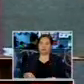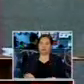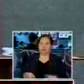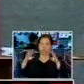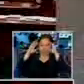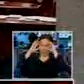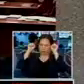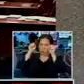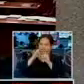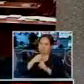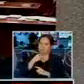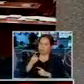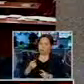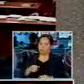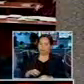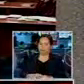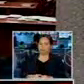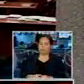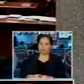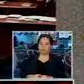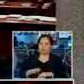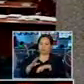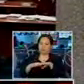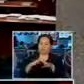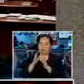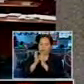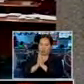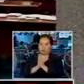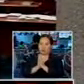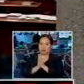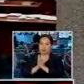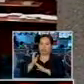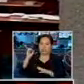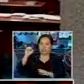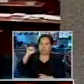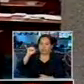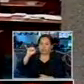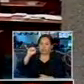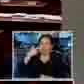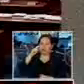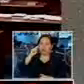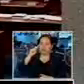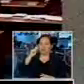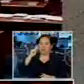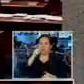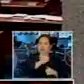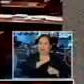Mr. President. Without the floor leader. May I ask the Sergeant at Arms to make a